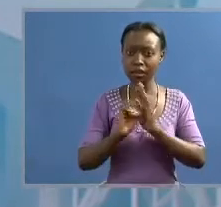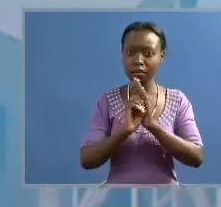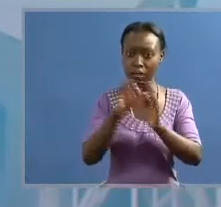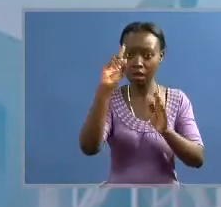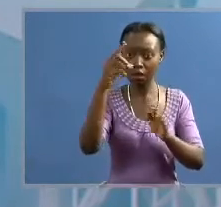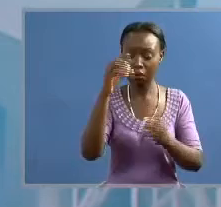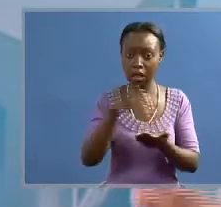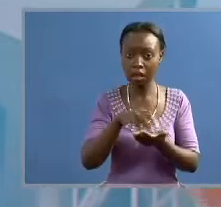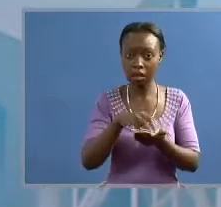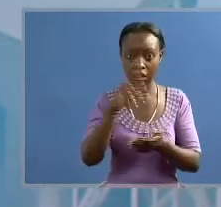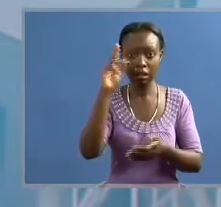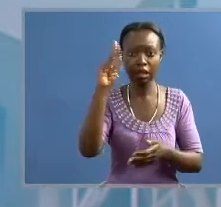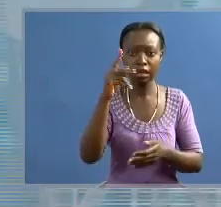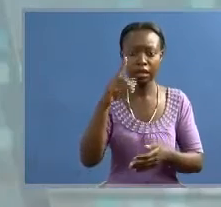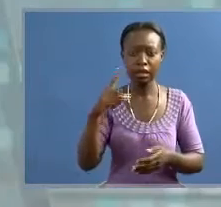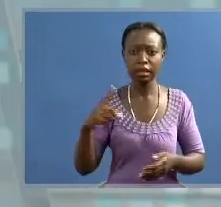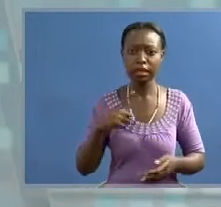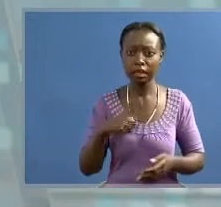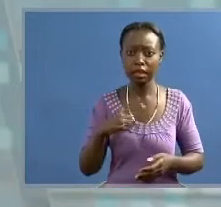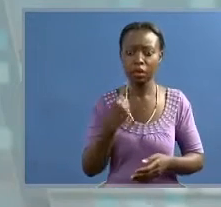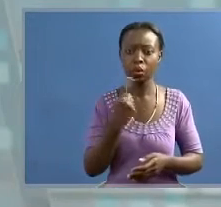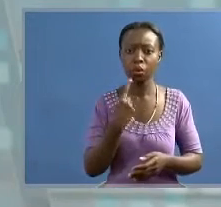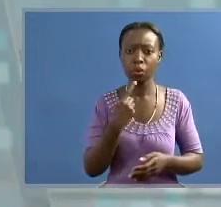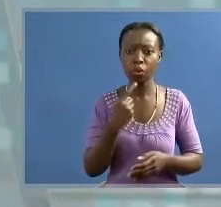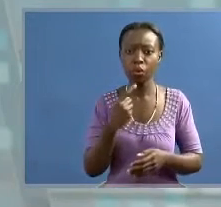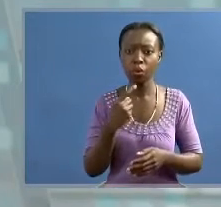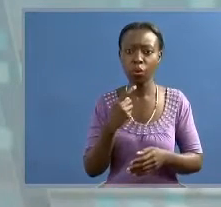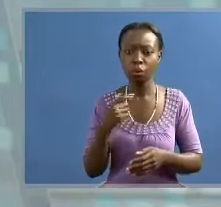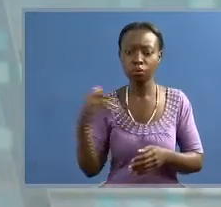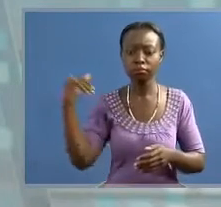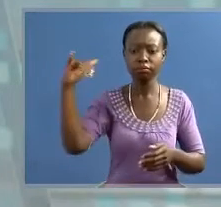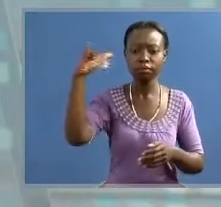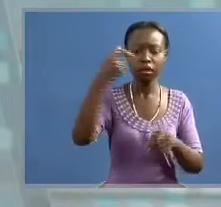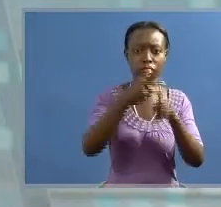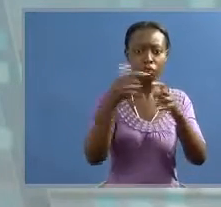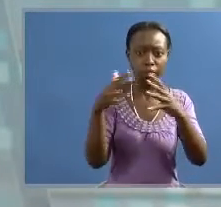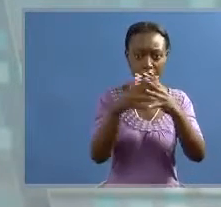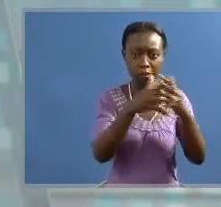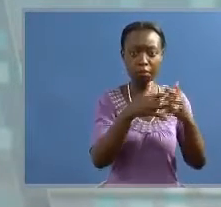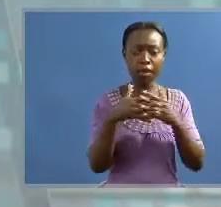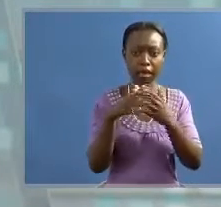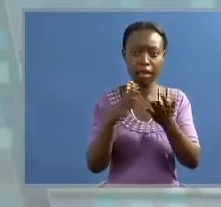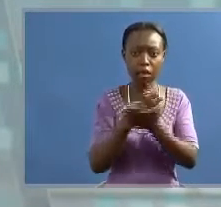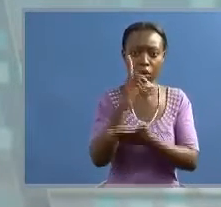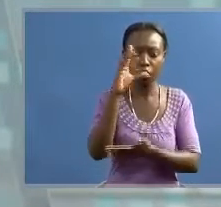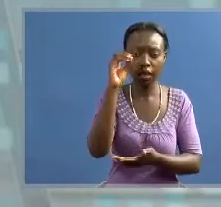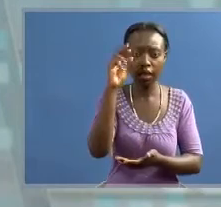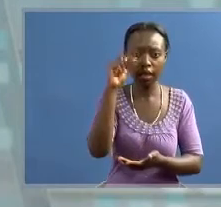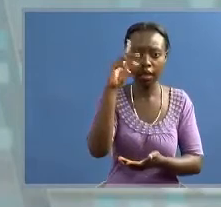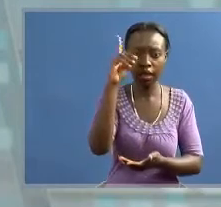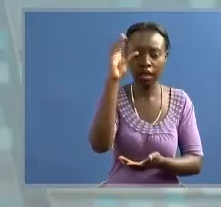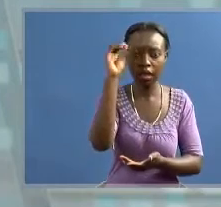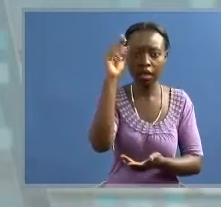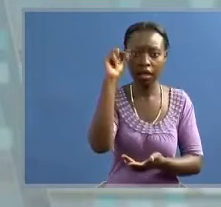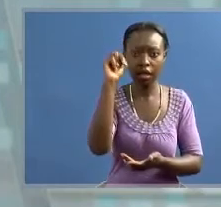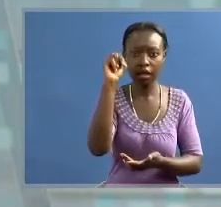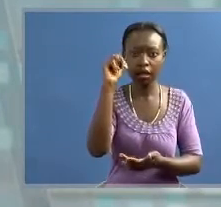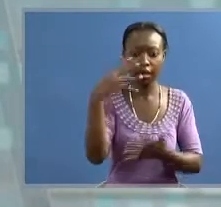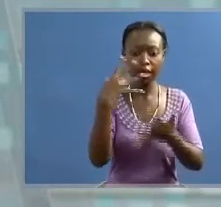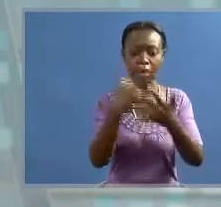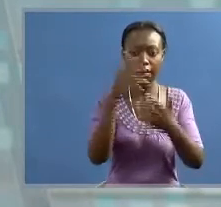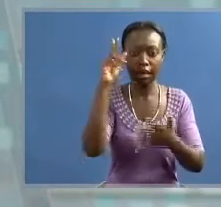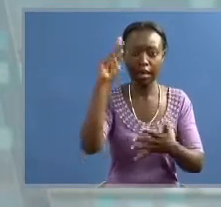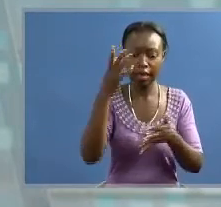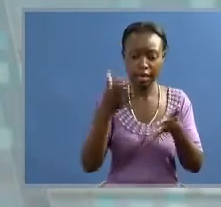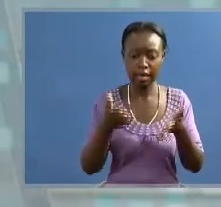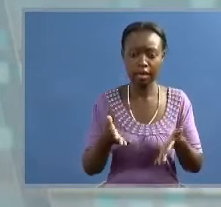in Kenya. Yes. This is a lady who's traveled across America, gone down to London in UK, and then come to Kenya. We don't want